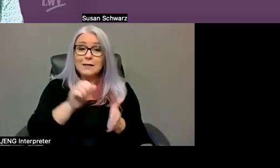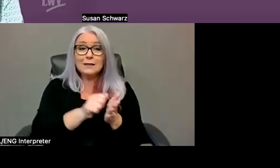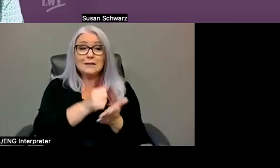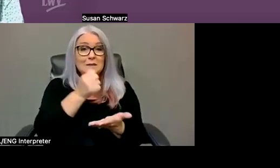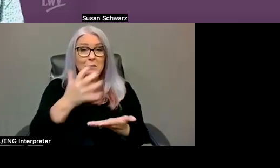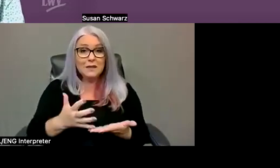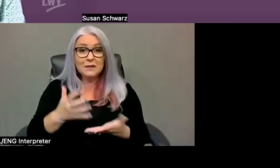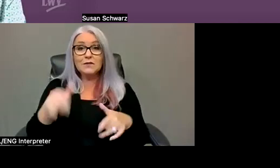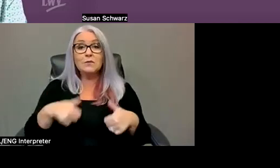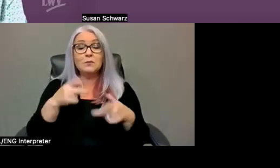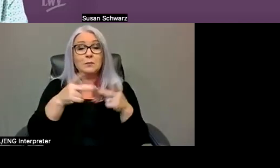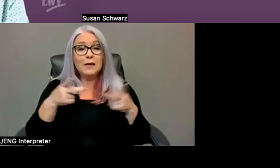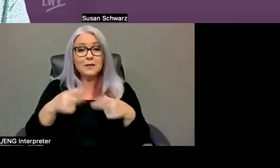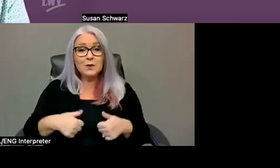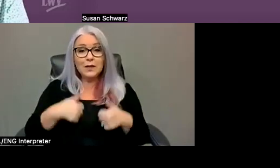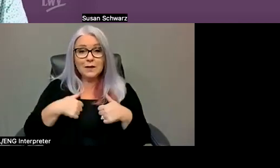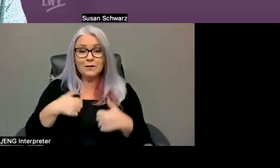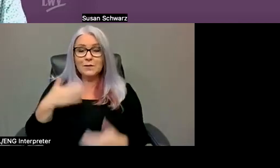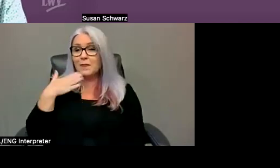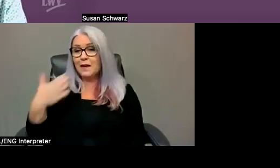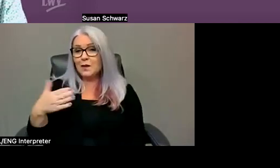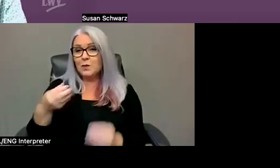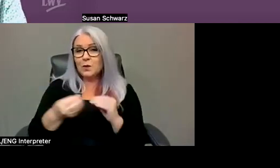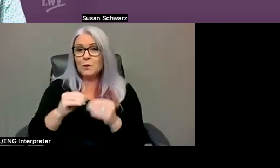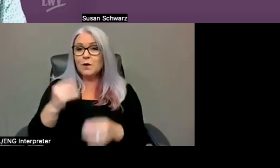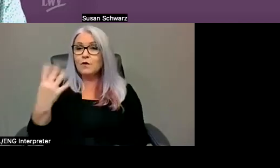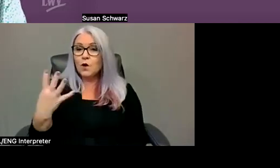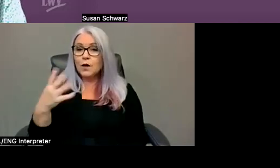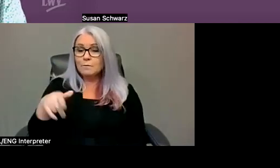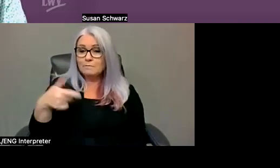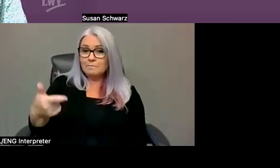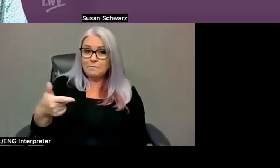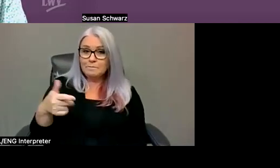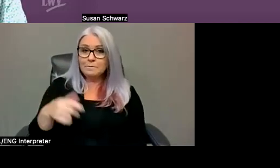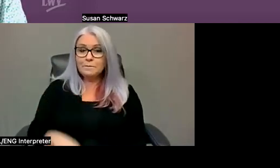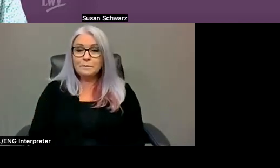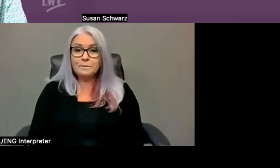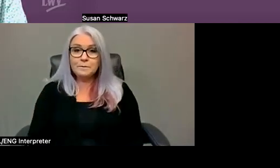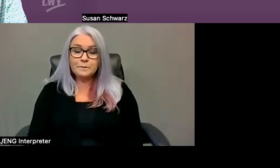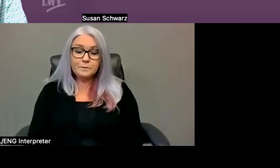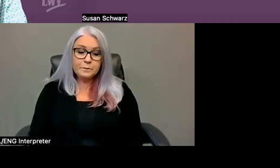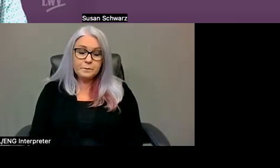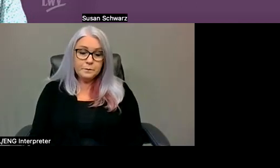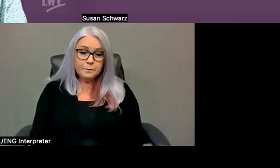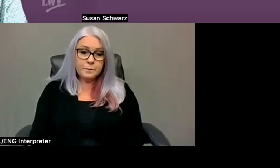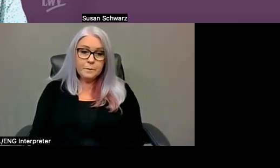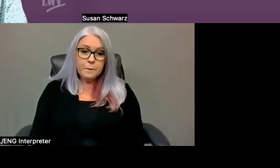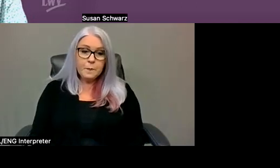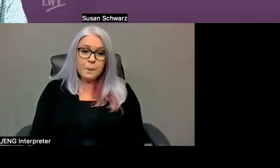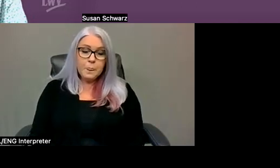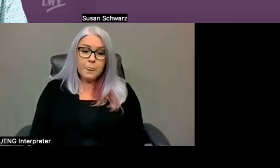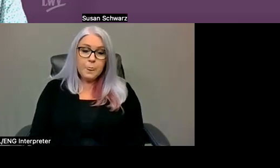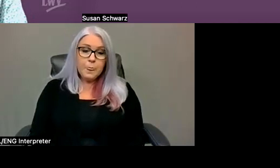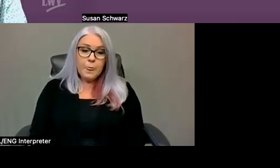Thank you. Question 4 will go first to you, Mr. Rossillo. How would you describe the differing roles